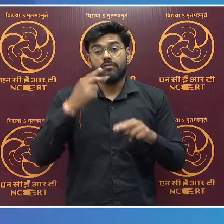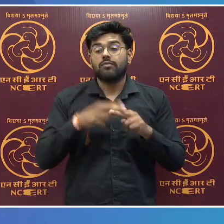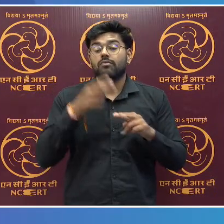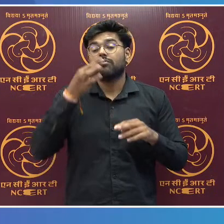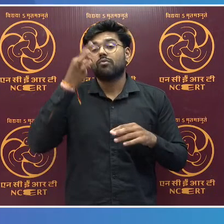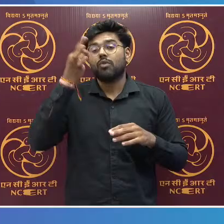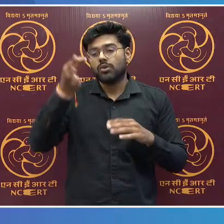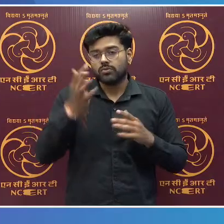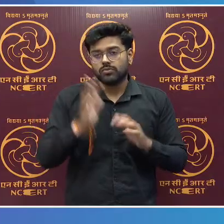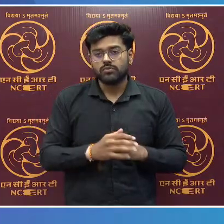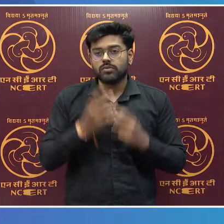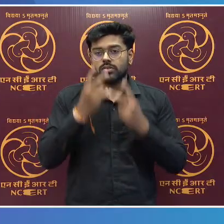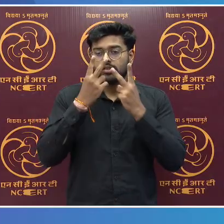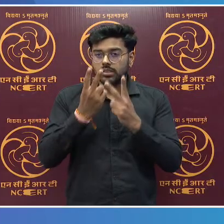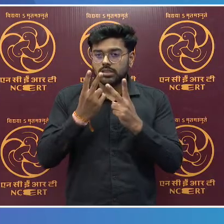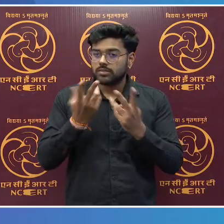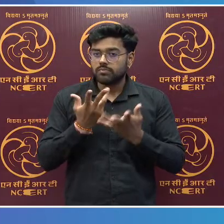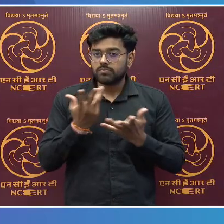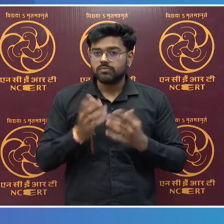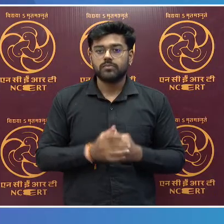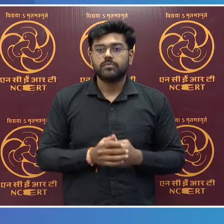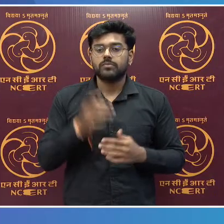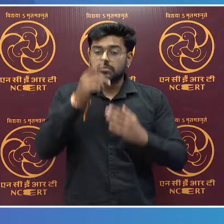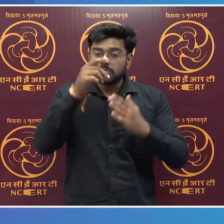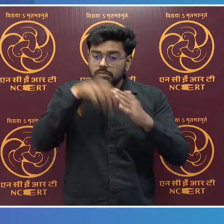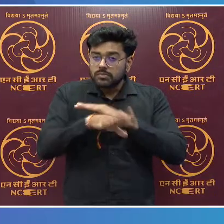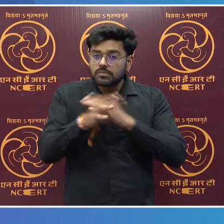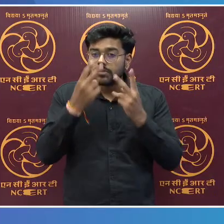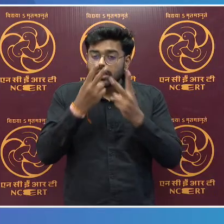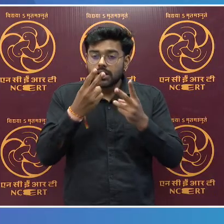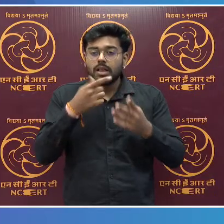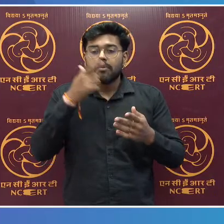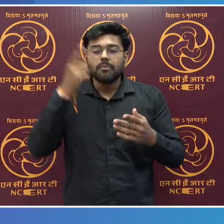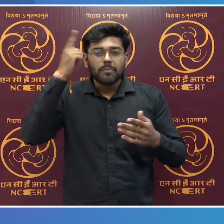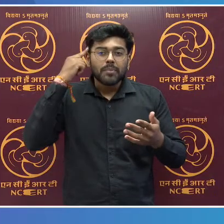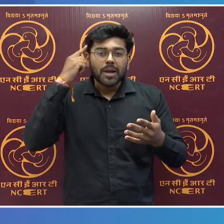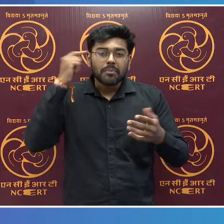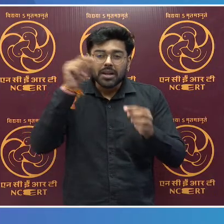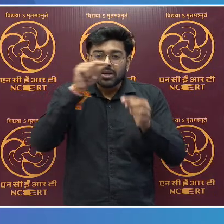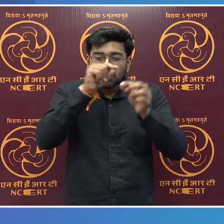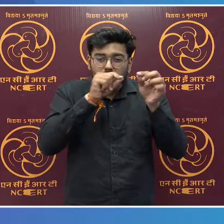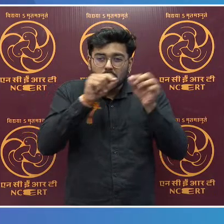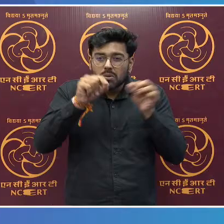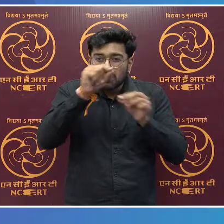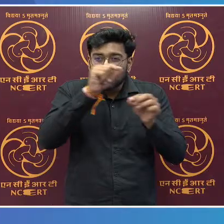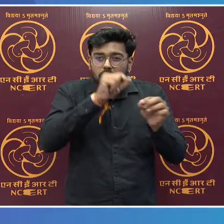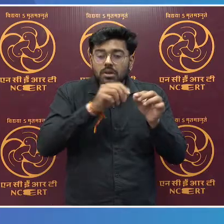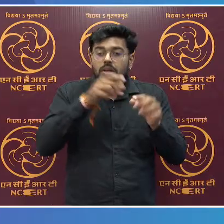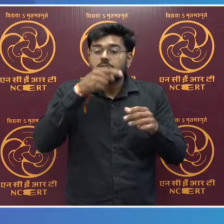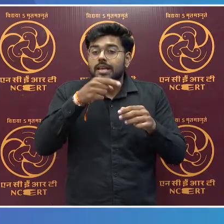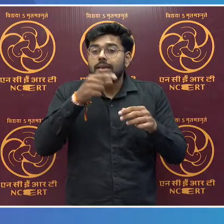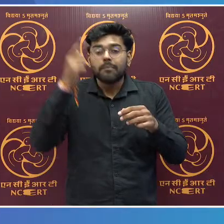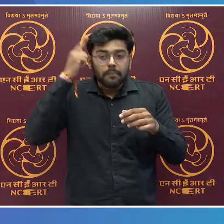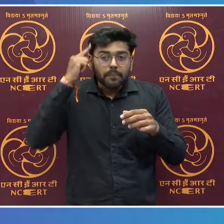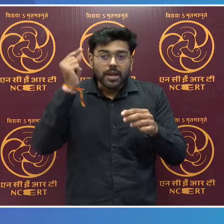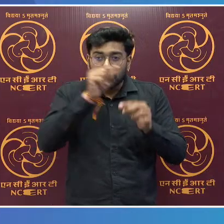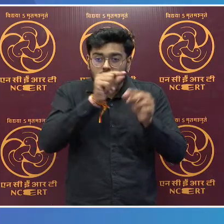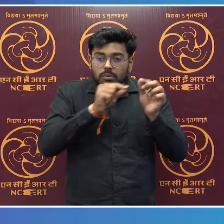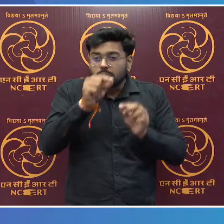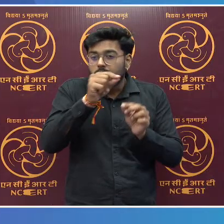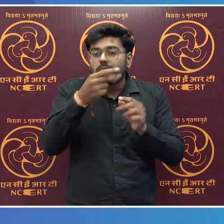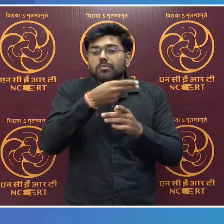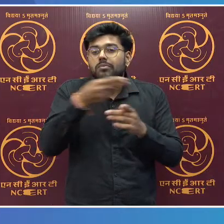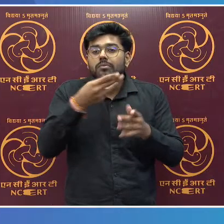it, right. So, you can see there are small black colored dots which are present. So, those black colored dots are